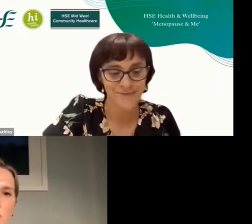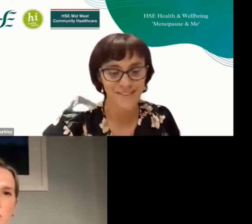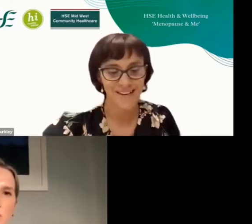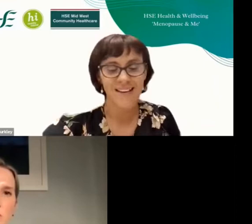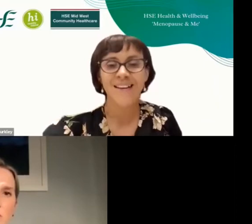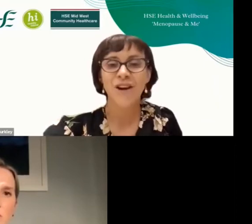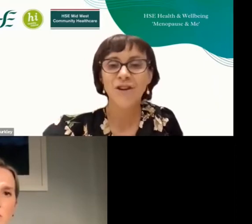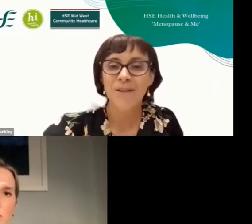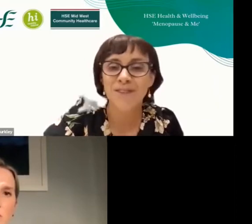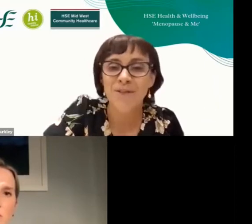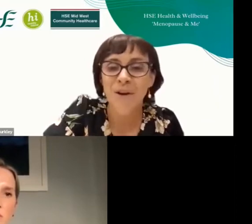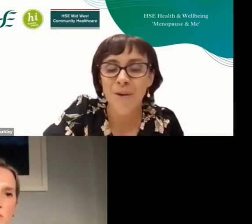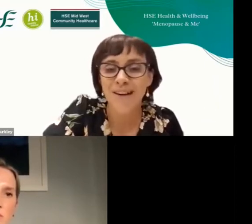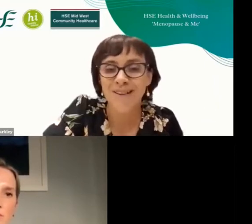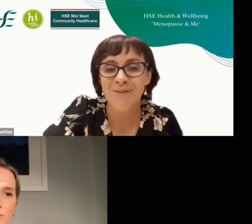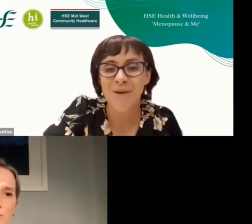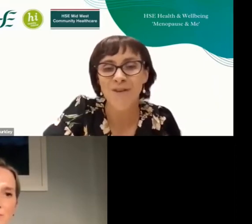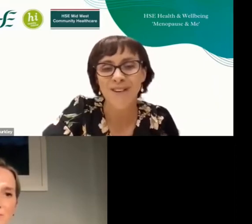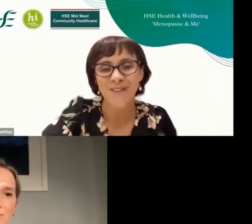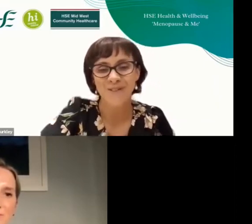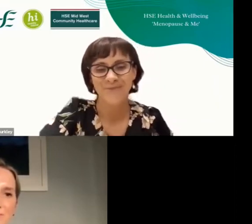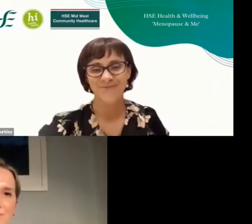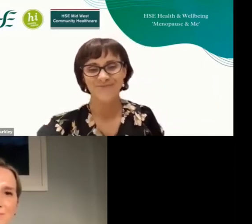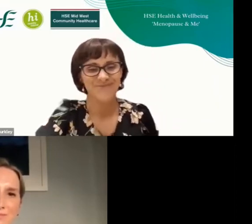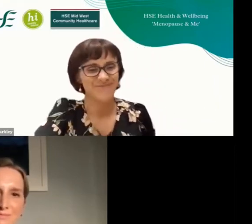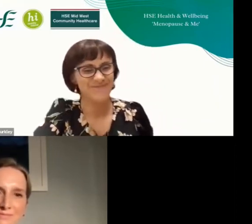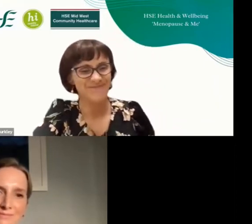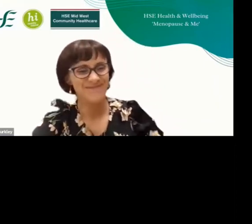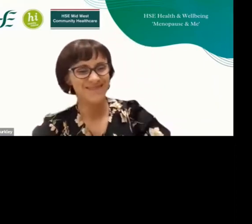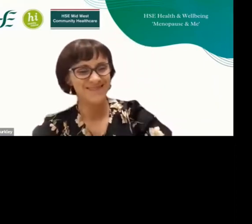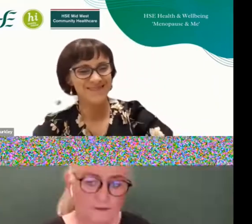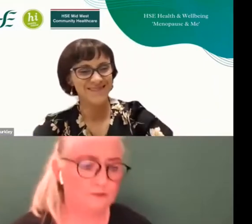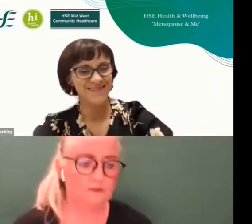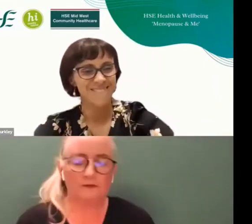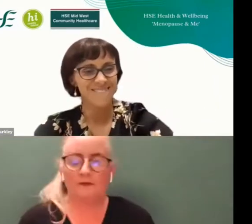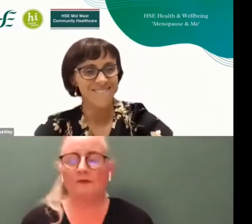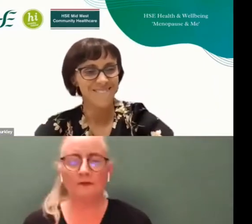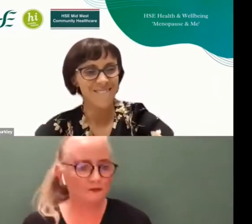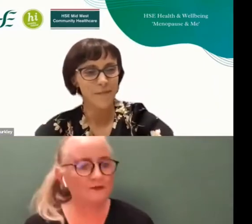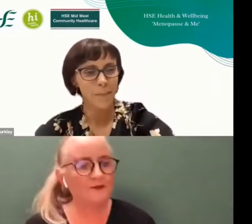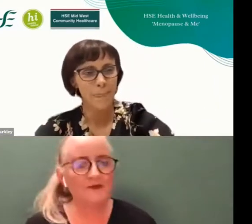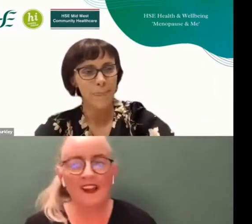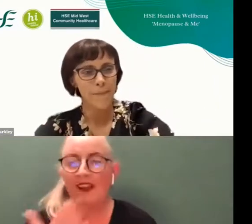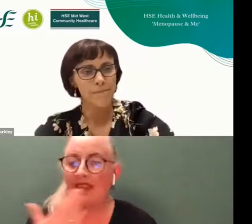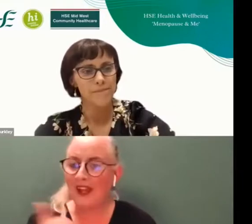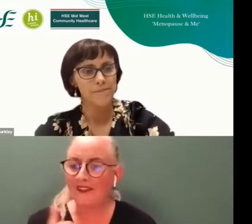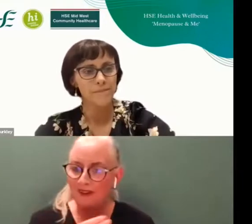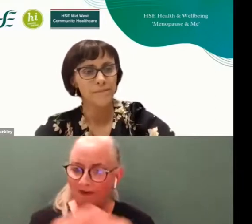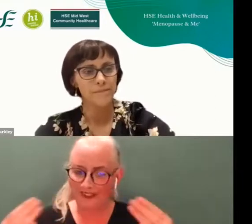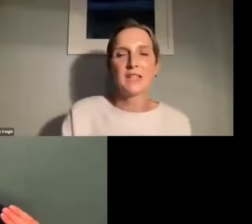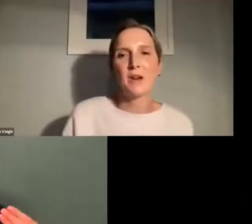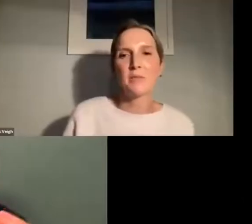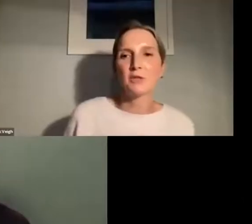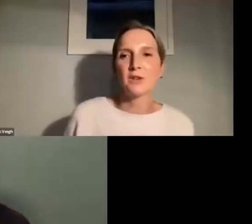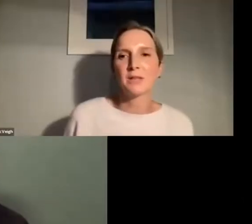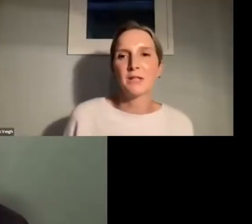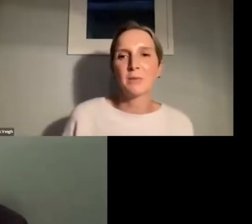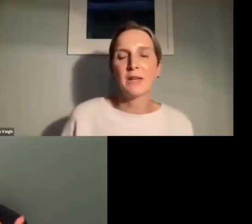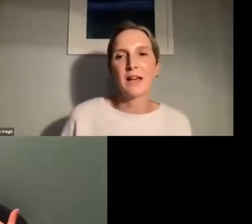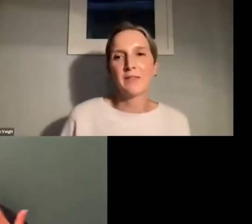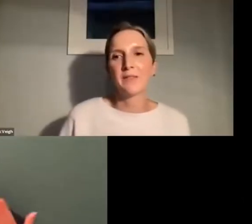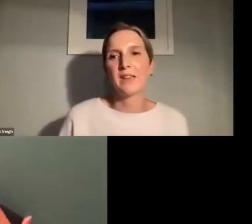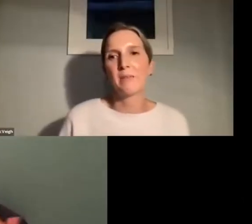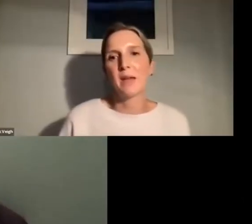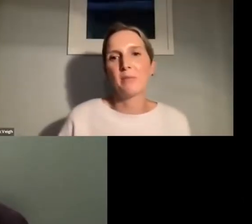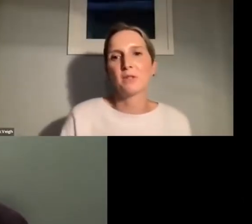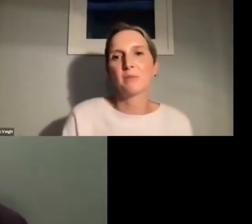beyond. Dr. Mc Veigh, you're very welcome. Over to you. Thanks very much. So thank you very much for asking me to